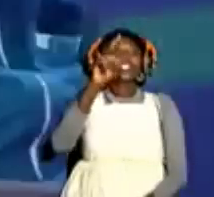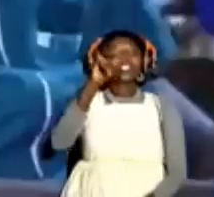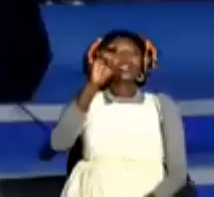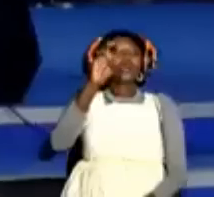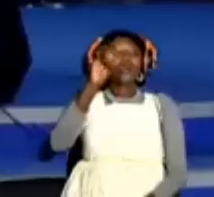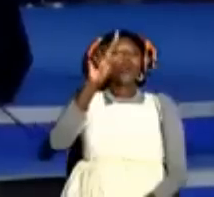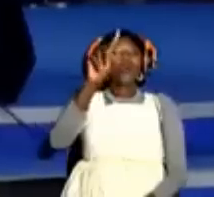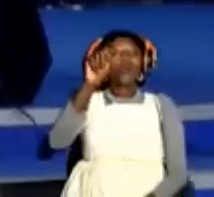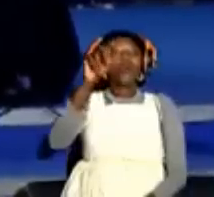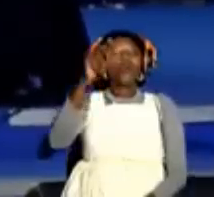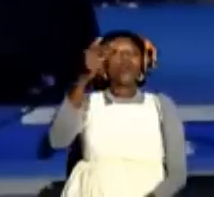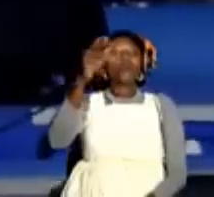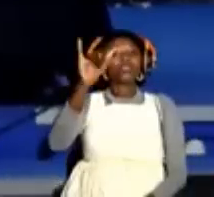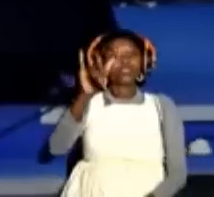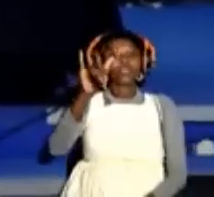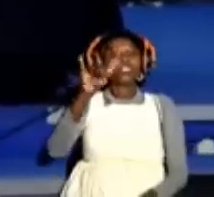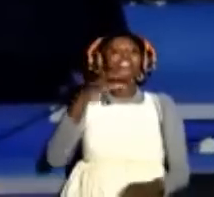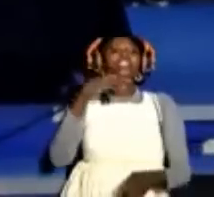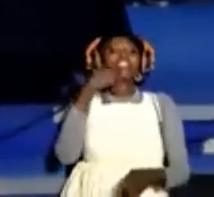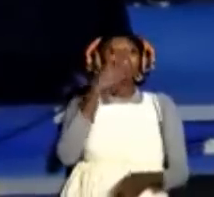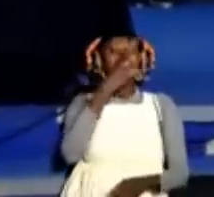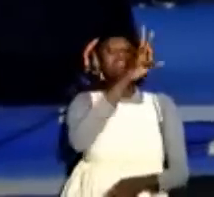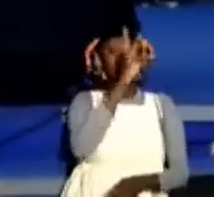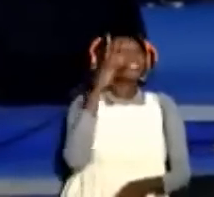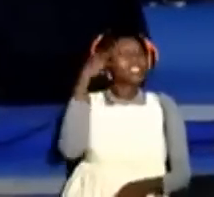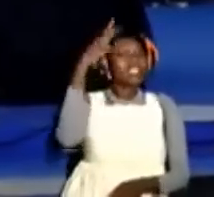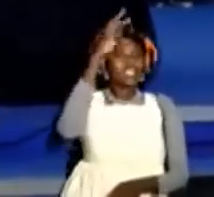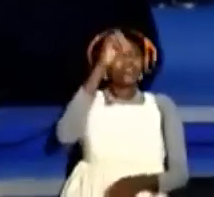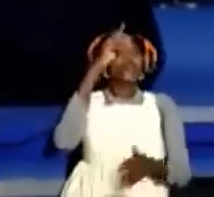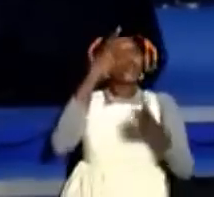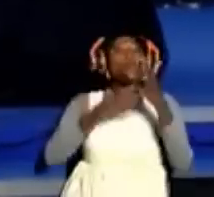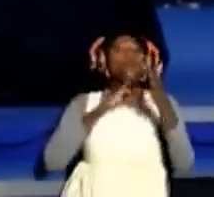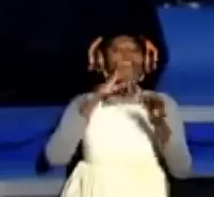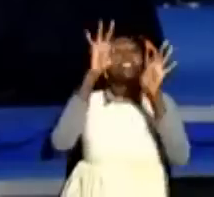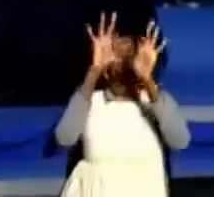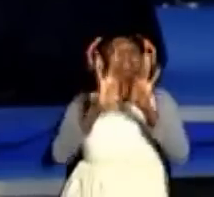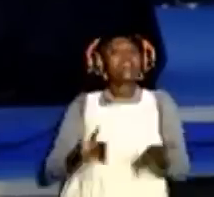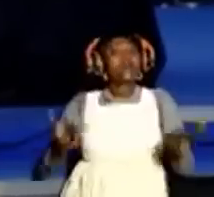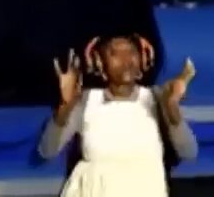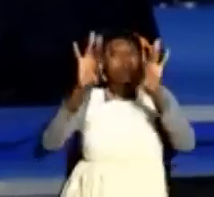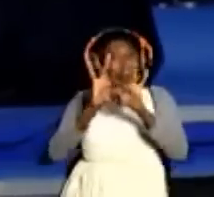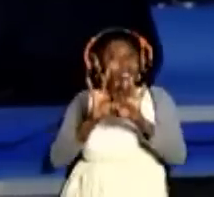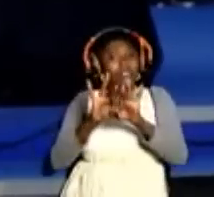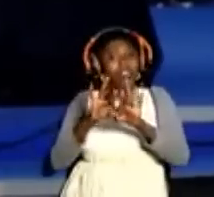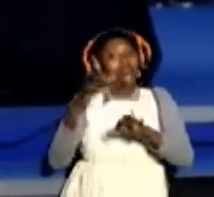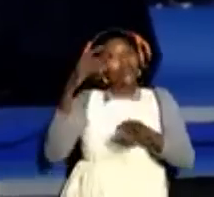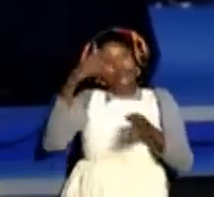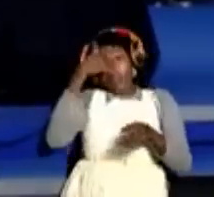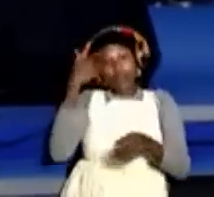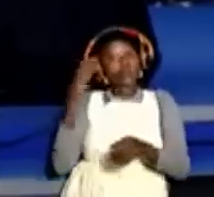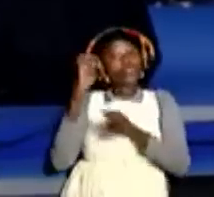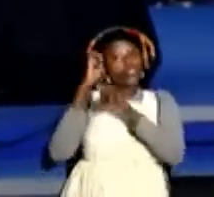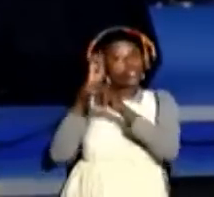is priority to be laid as a man who wants to succeed.